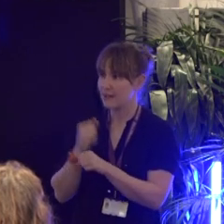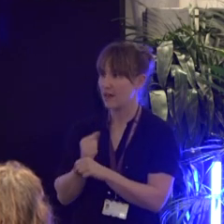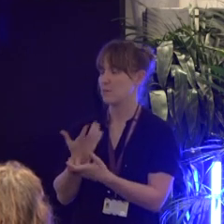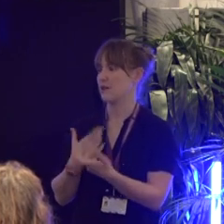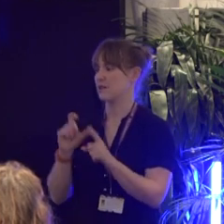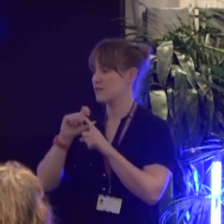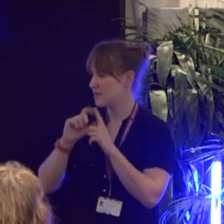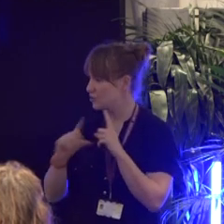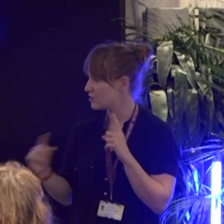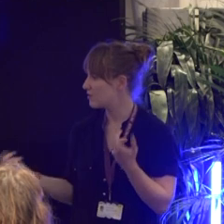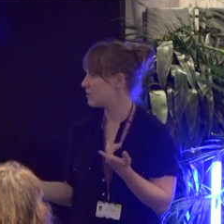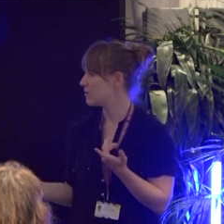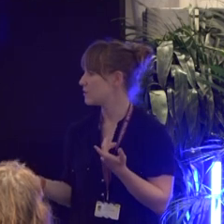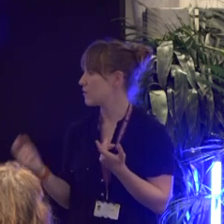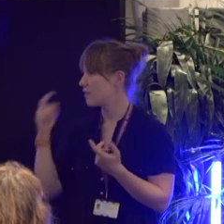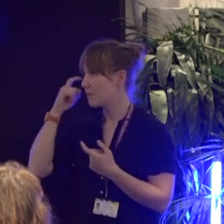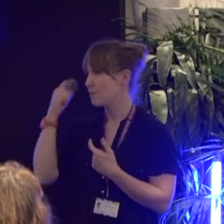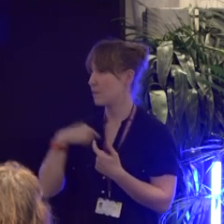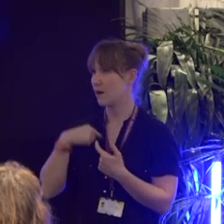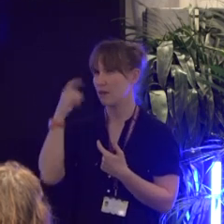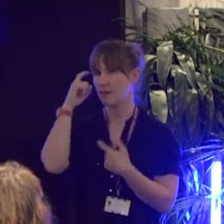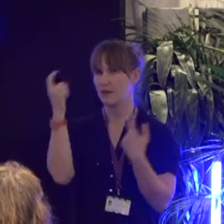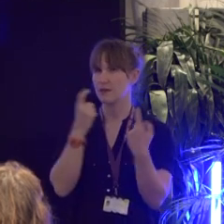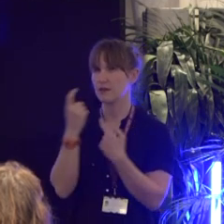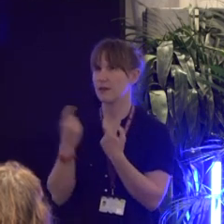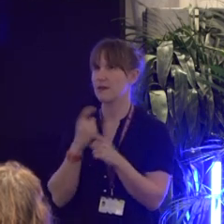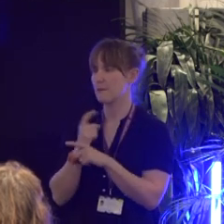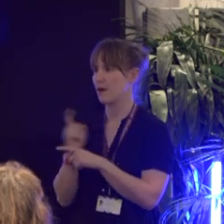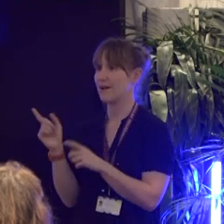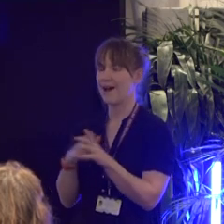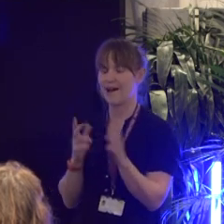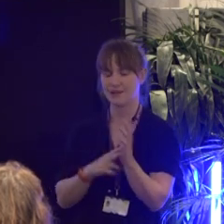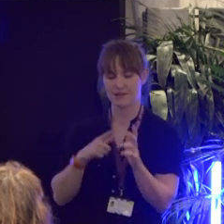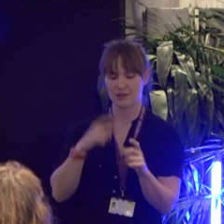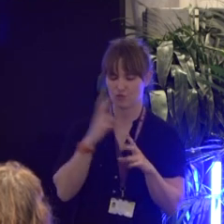a little bit more again about sort of like your research, Anna, in that.